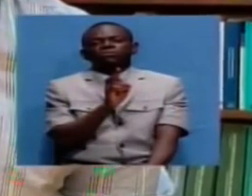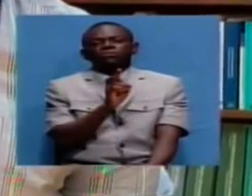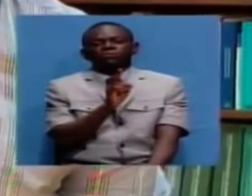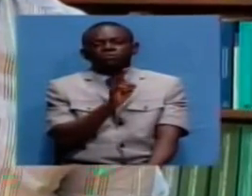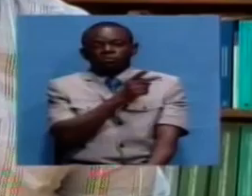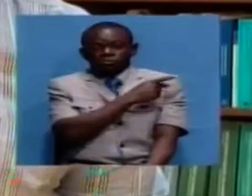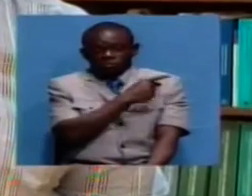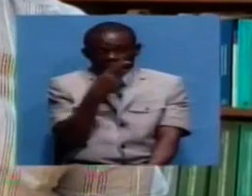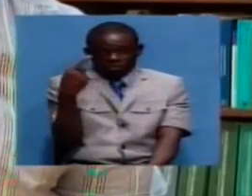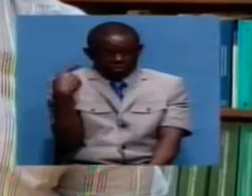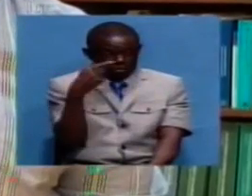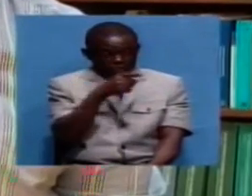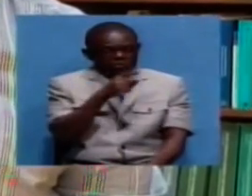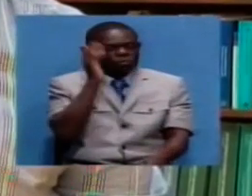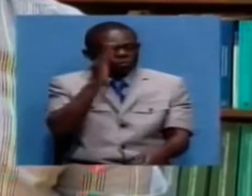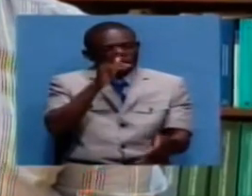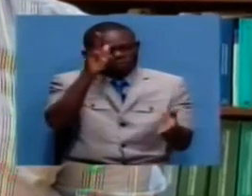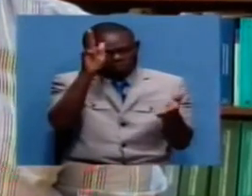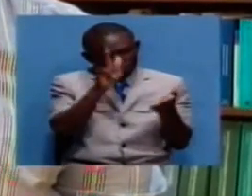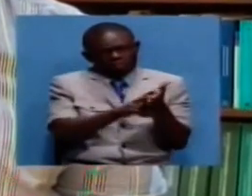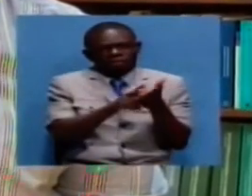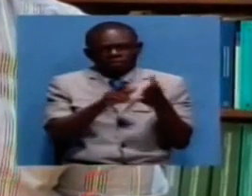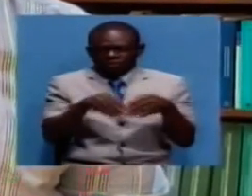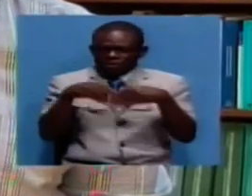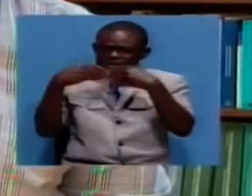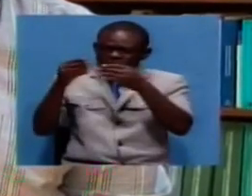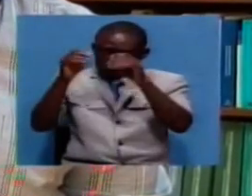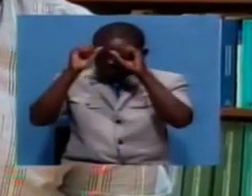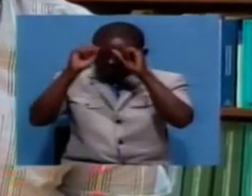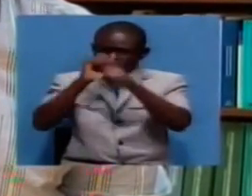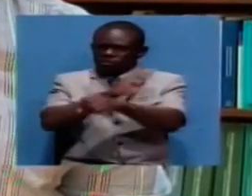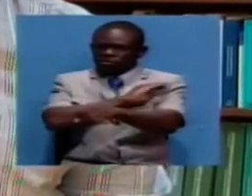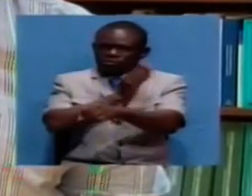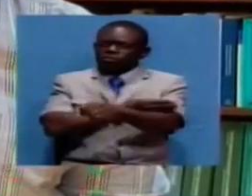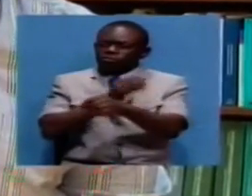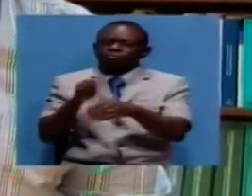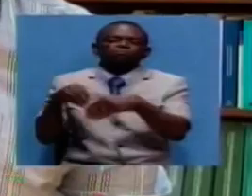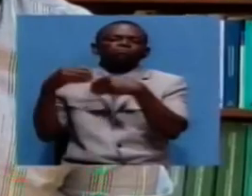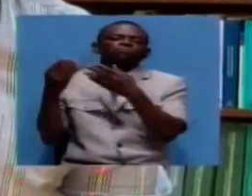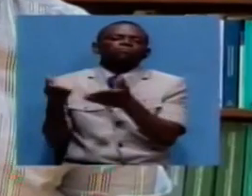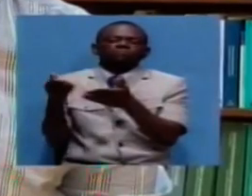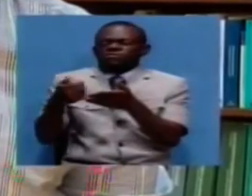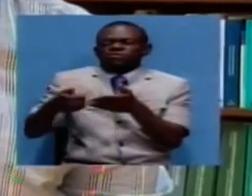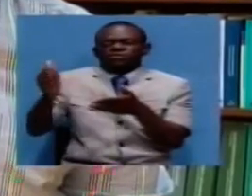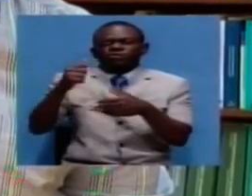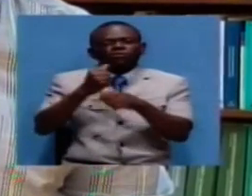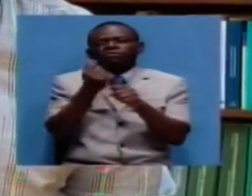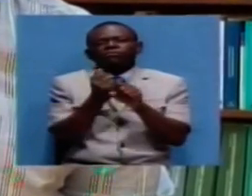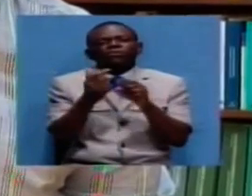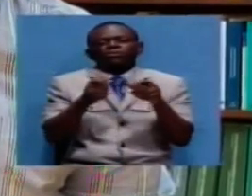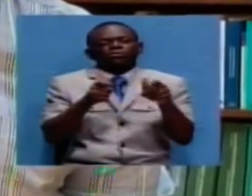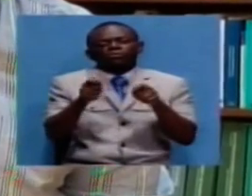gives power to the president to issue regulations. And the regulations that he may issue are those that he